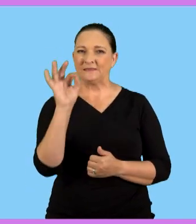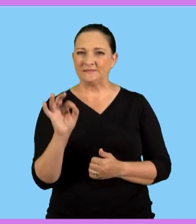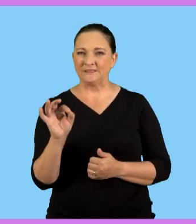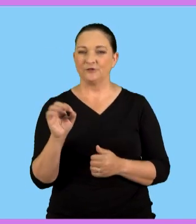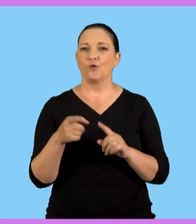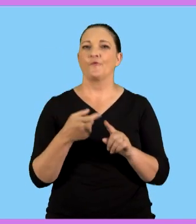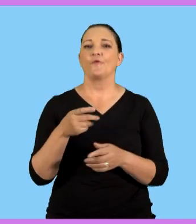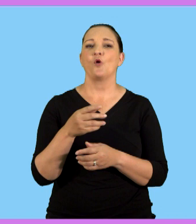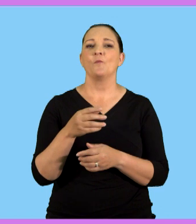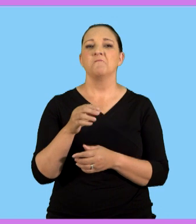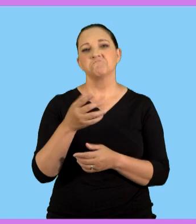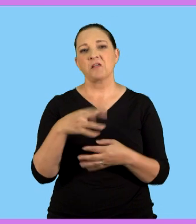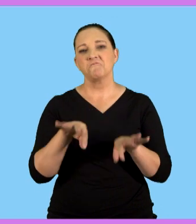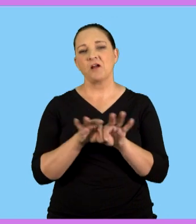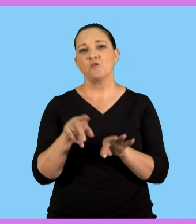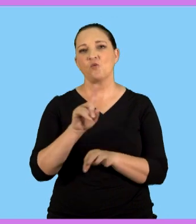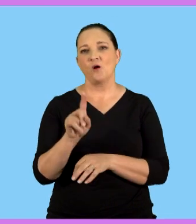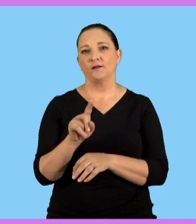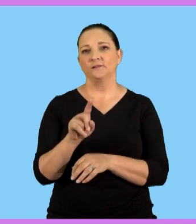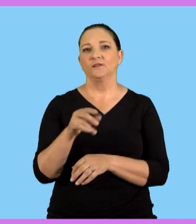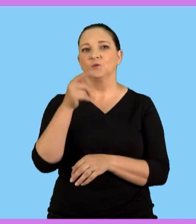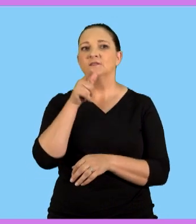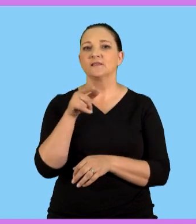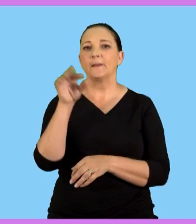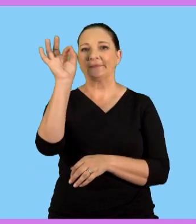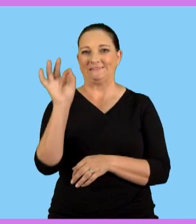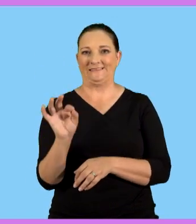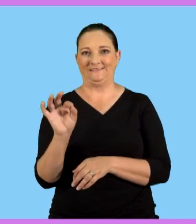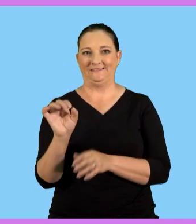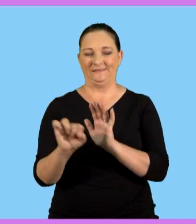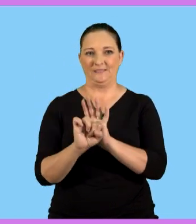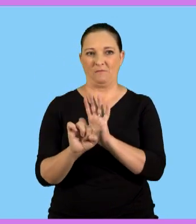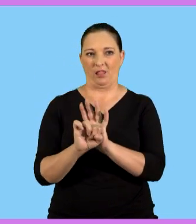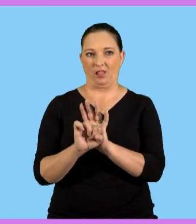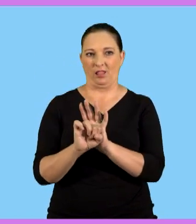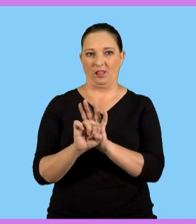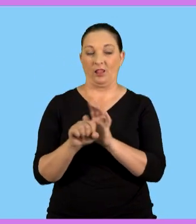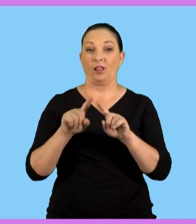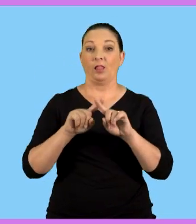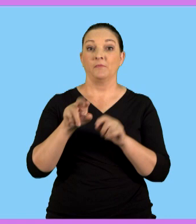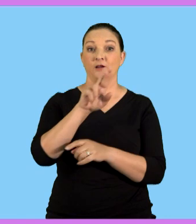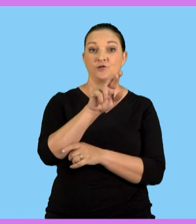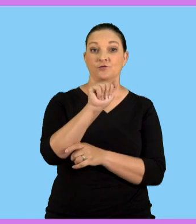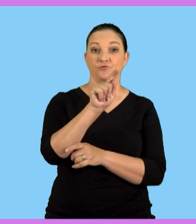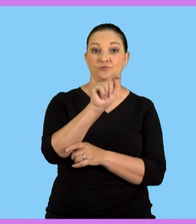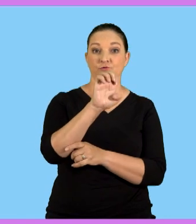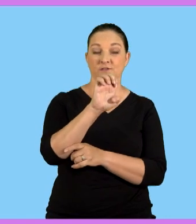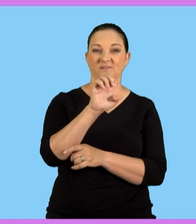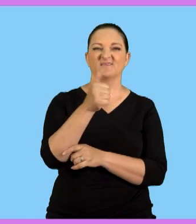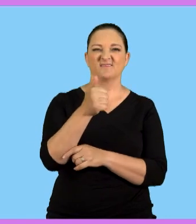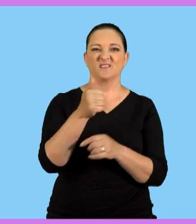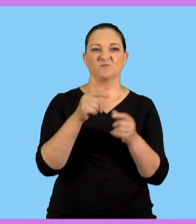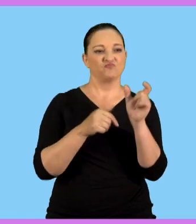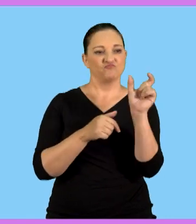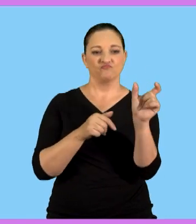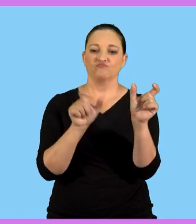written out of 100, we use the percentage symbol. Rate is the relationship between two related